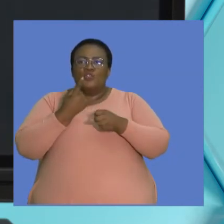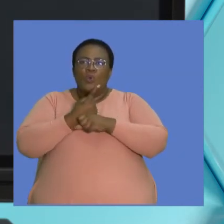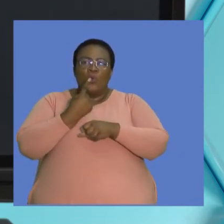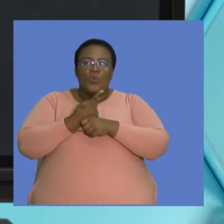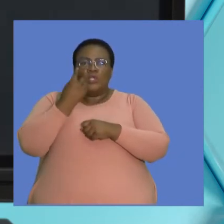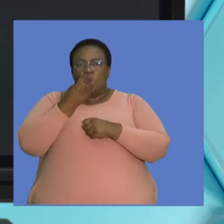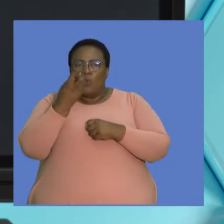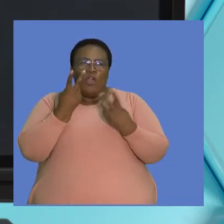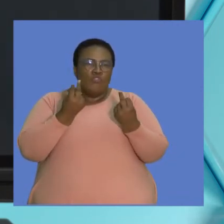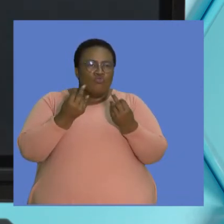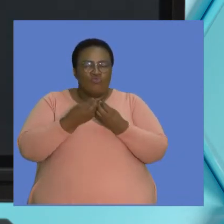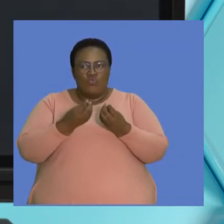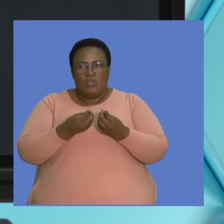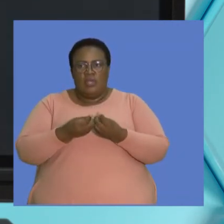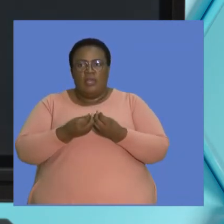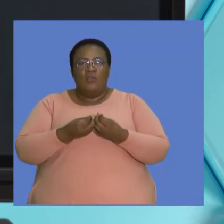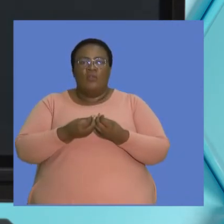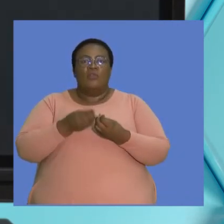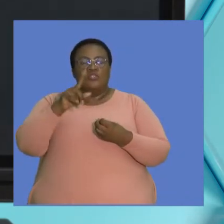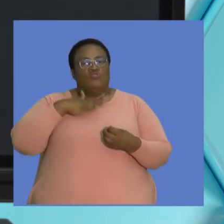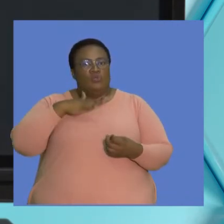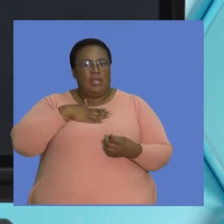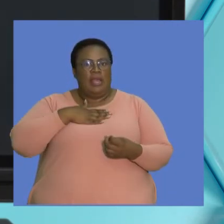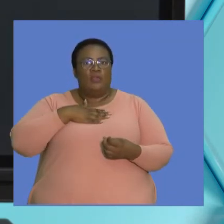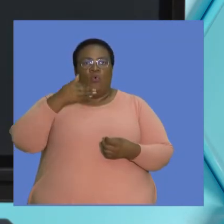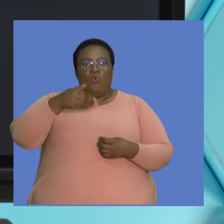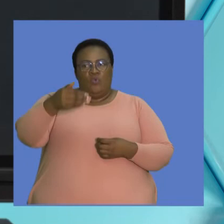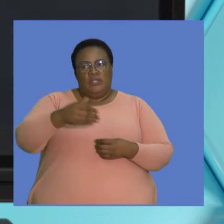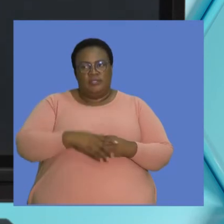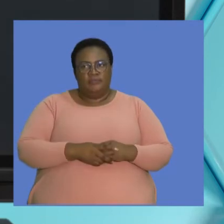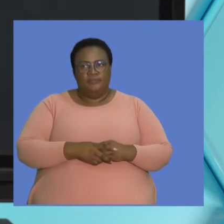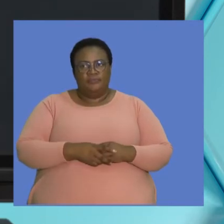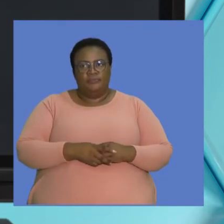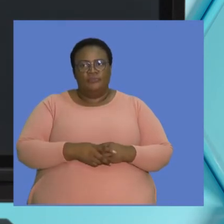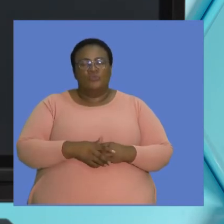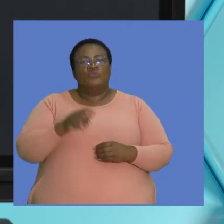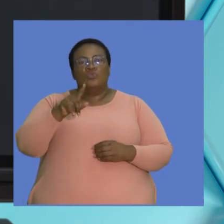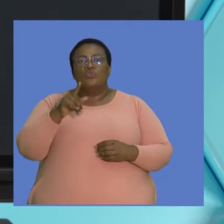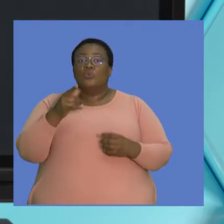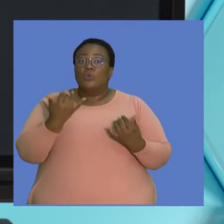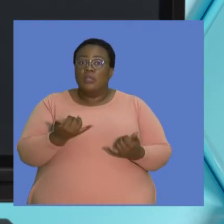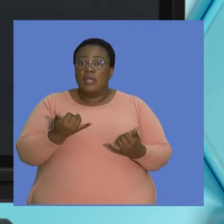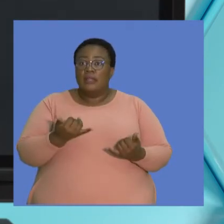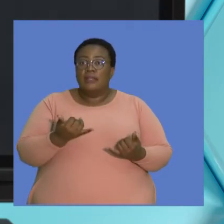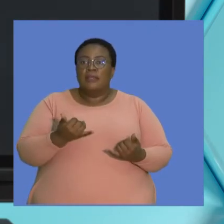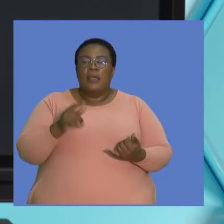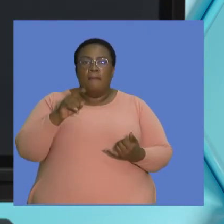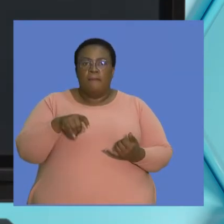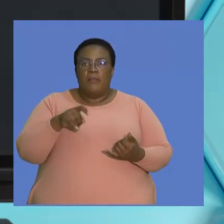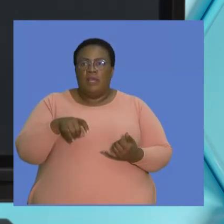things, and you're always looking at a newer version of what you like every time. So you will need to then put